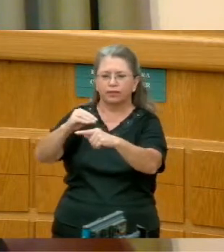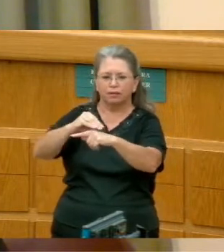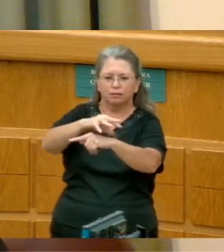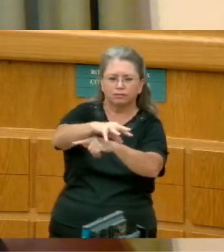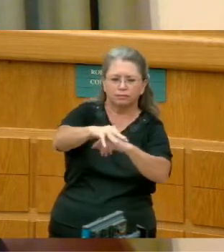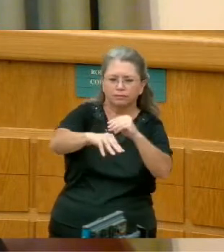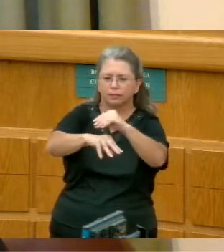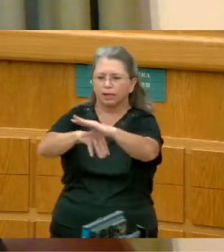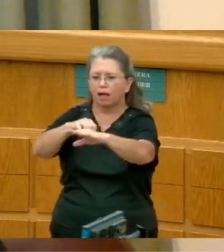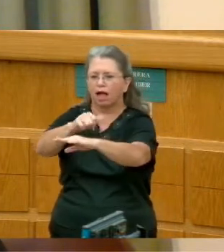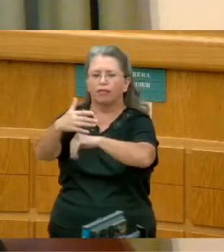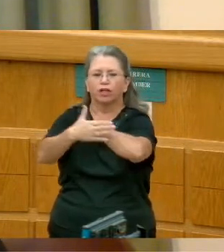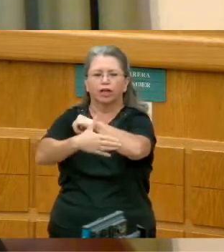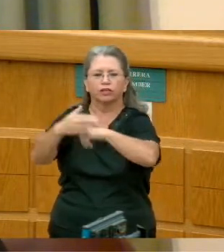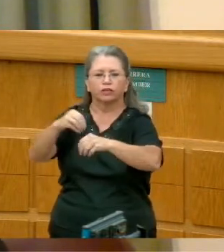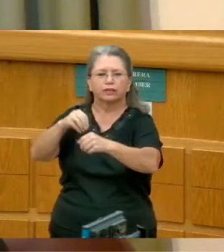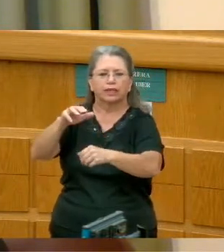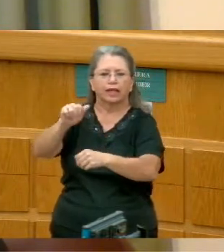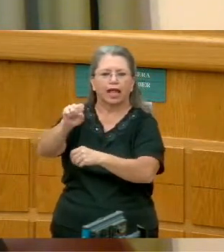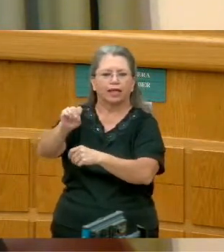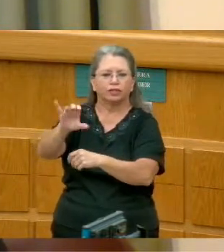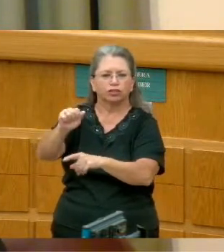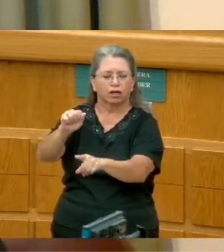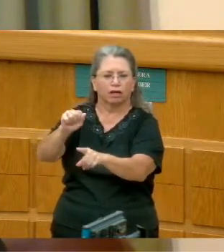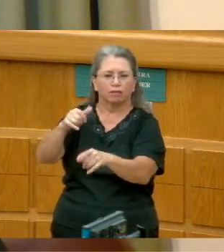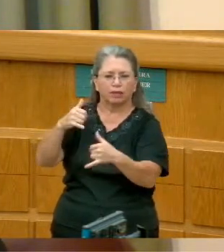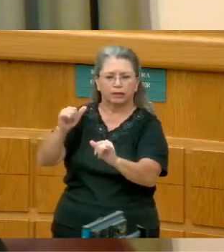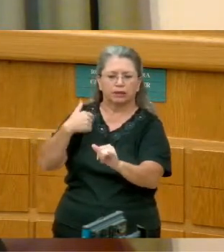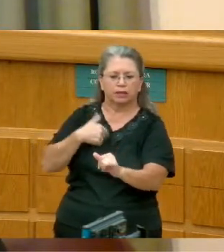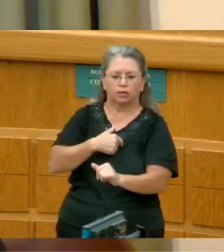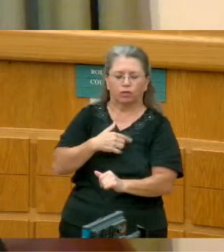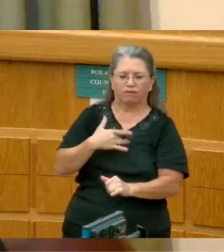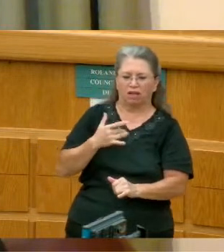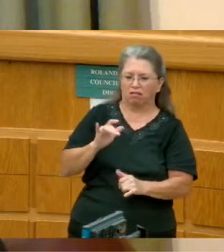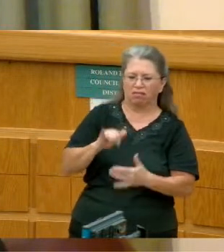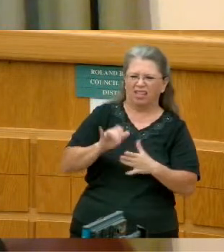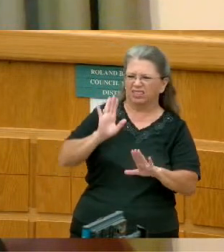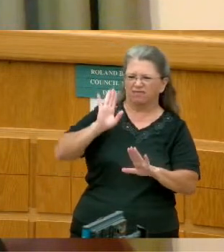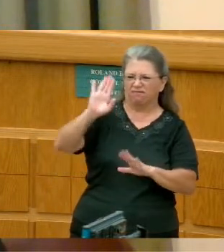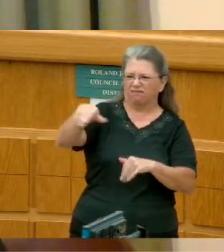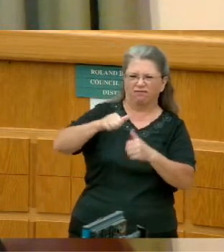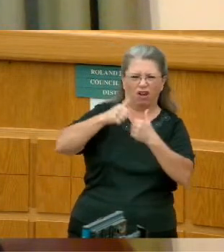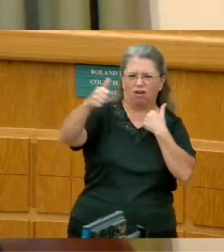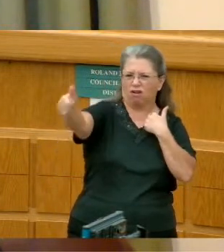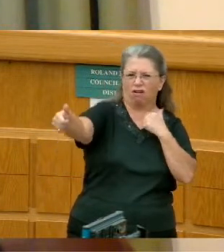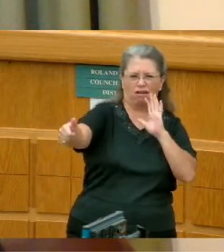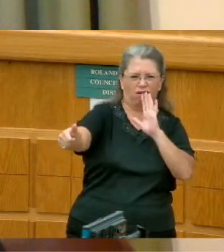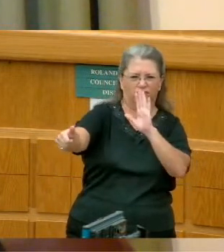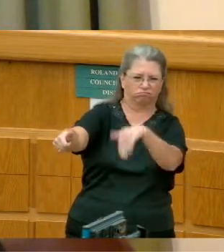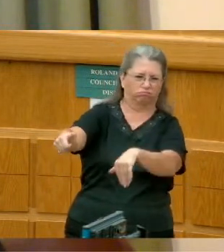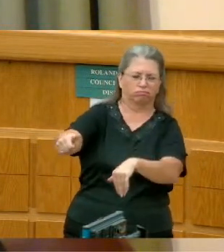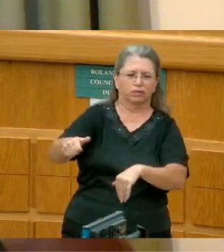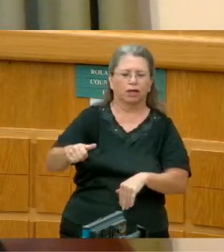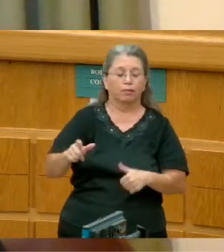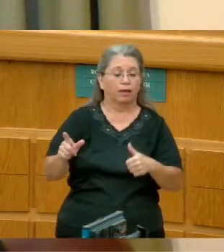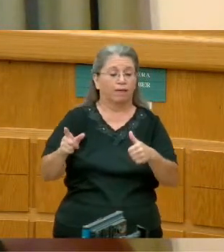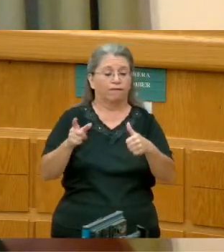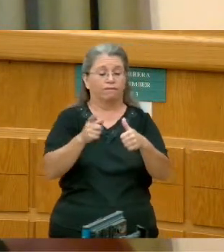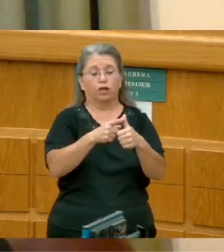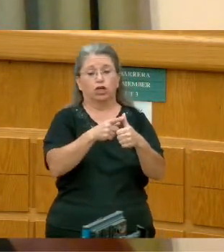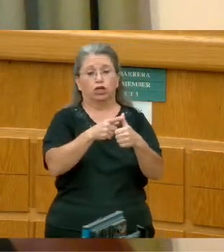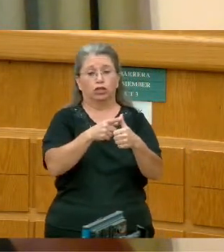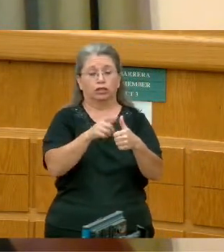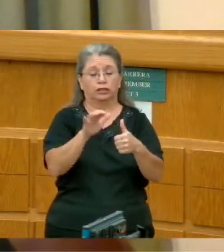countries, and still we all saw it as very far away. When the first case was announced in Washington